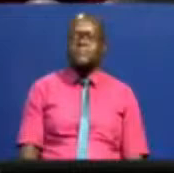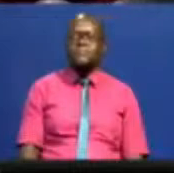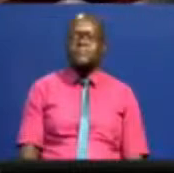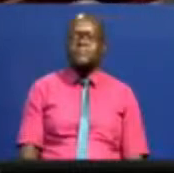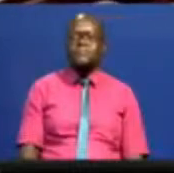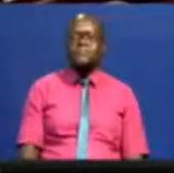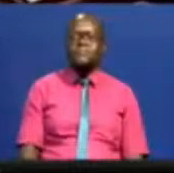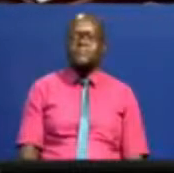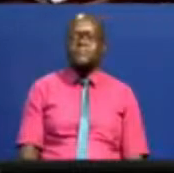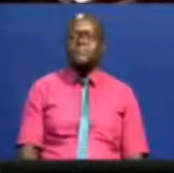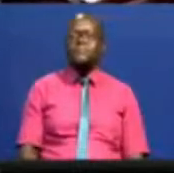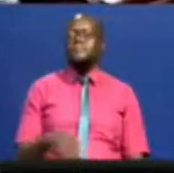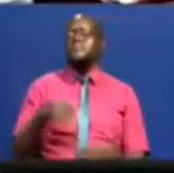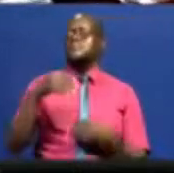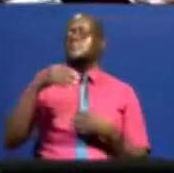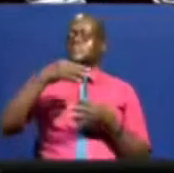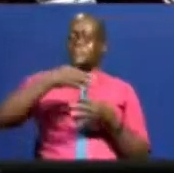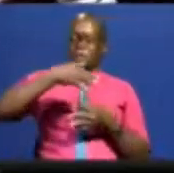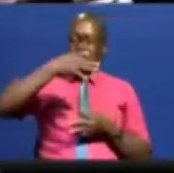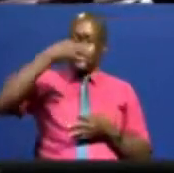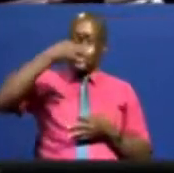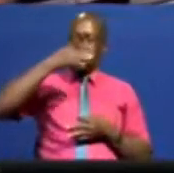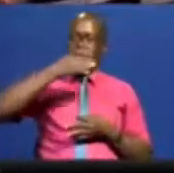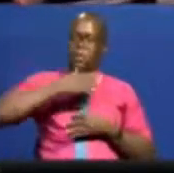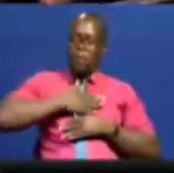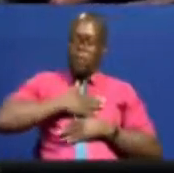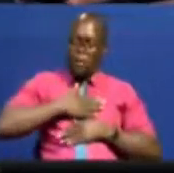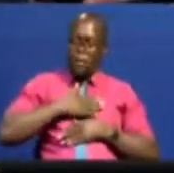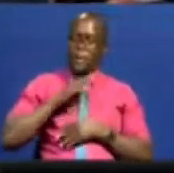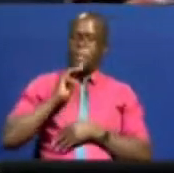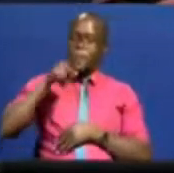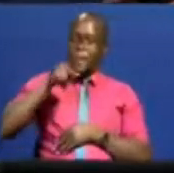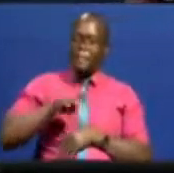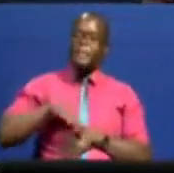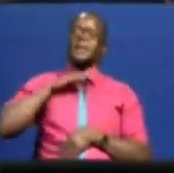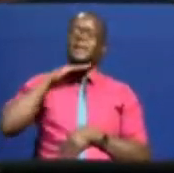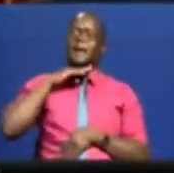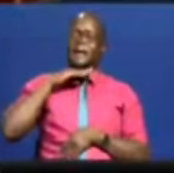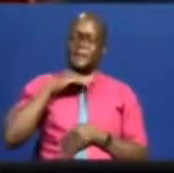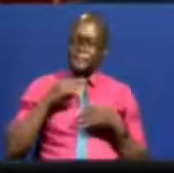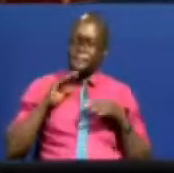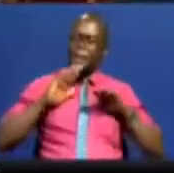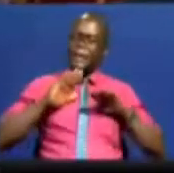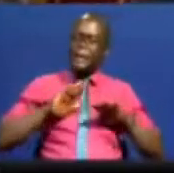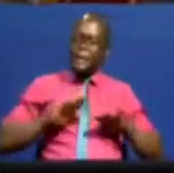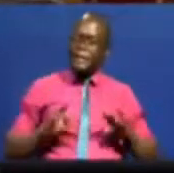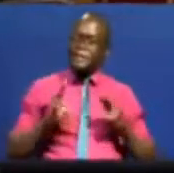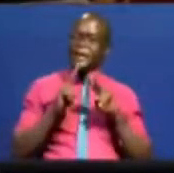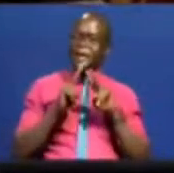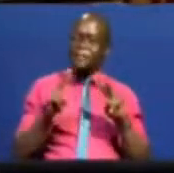May the soul of the Honorable Lawrence Simiyu Sifuna rest in peace. Thank you.